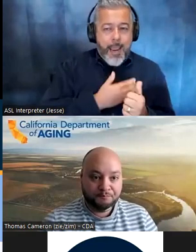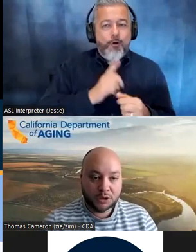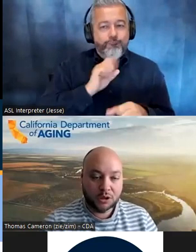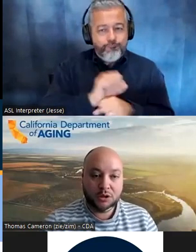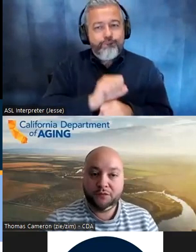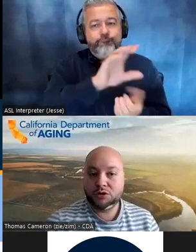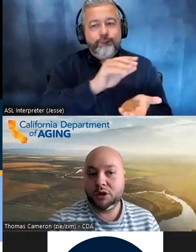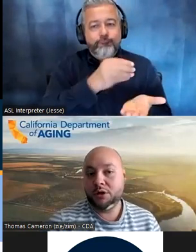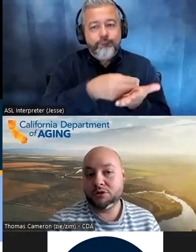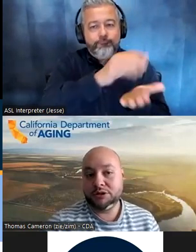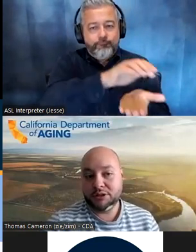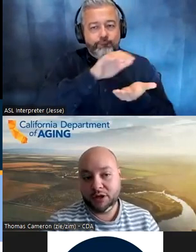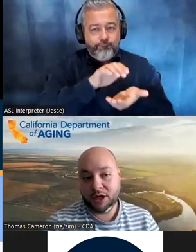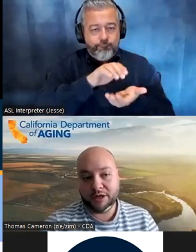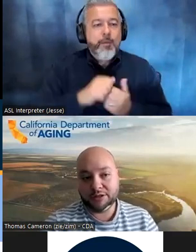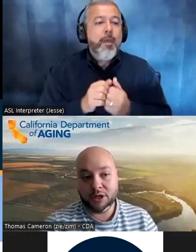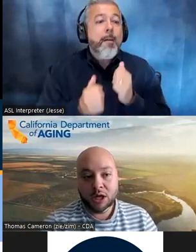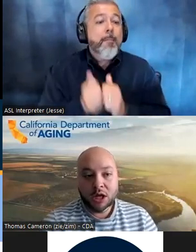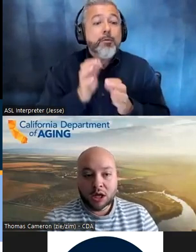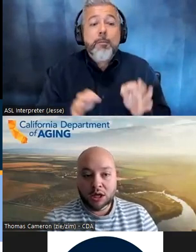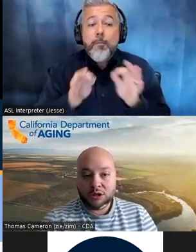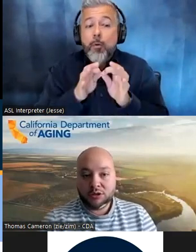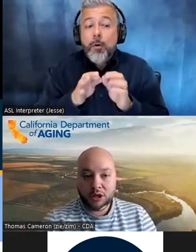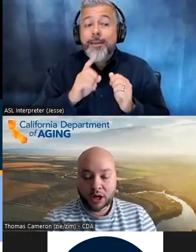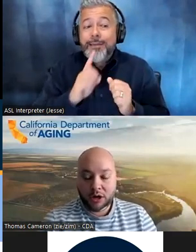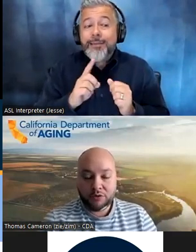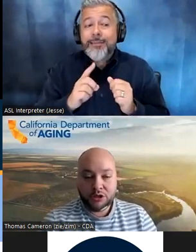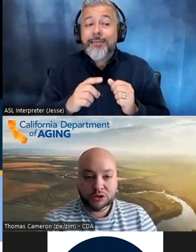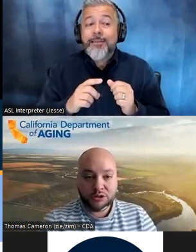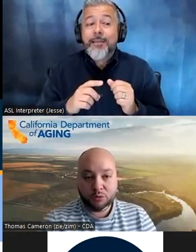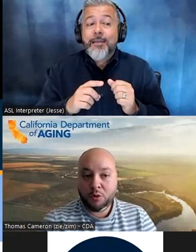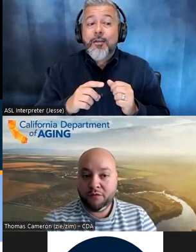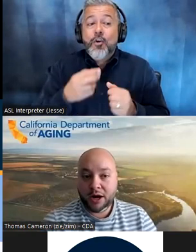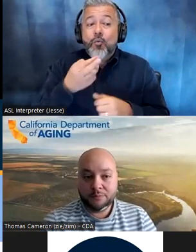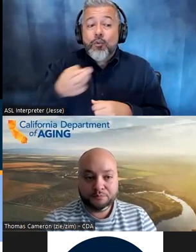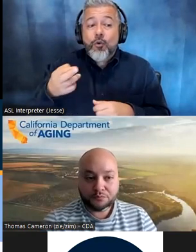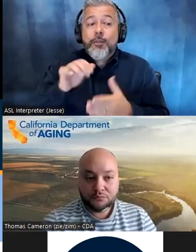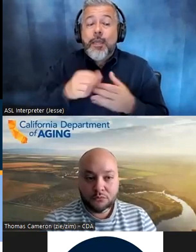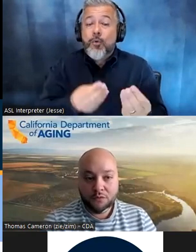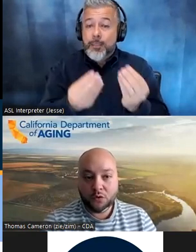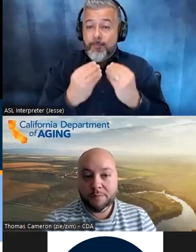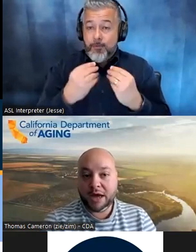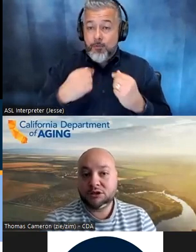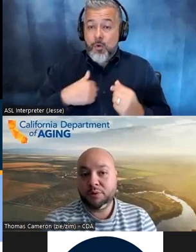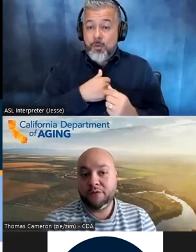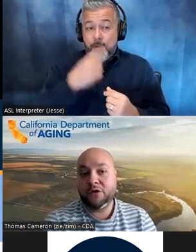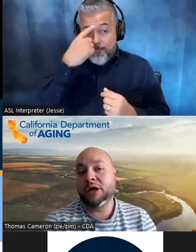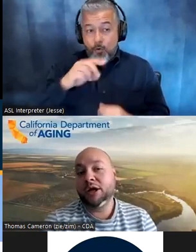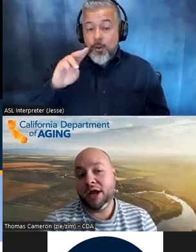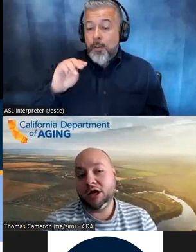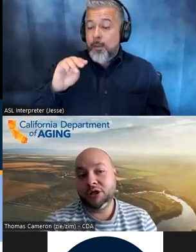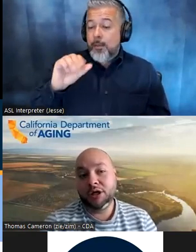investments. The first one and the most significant investment is resources that were provided for the master plan